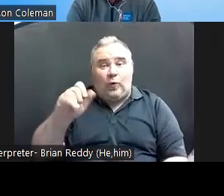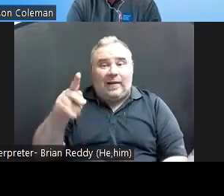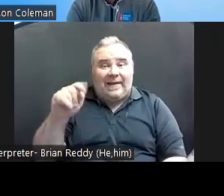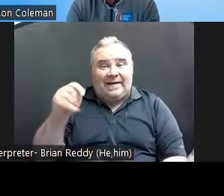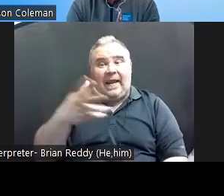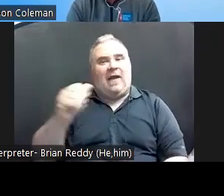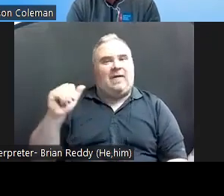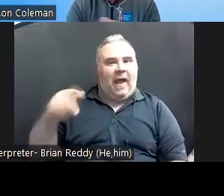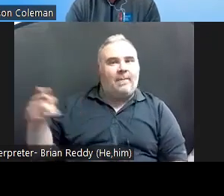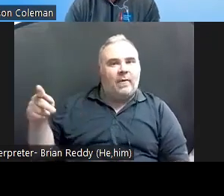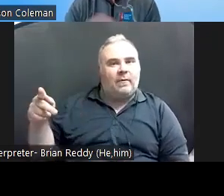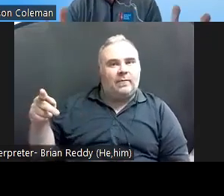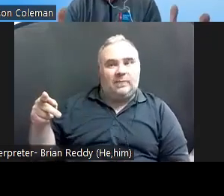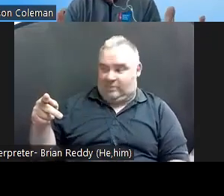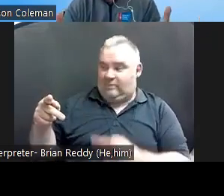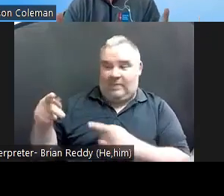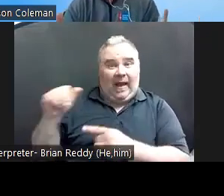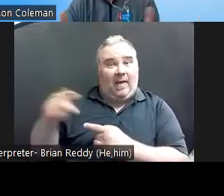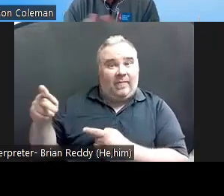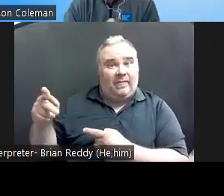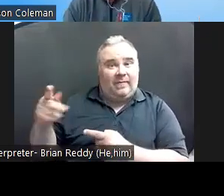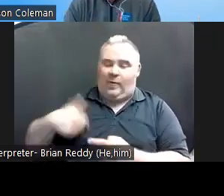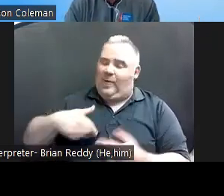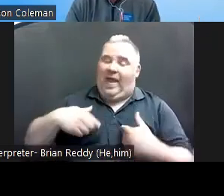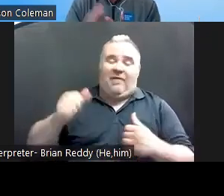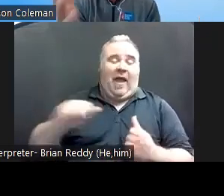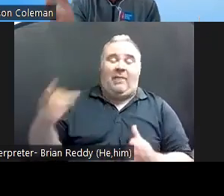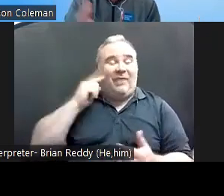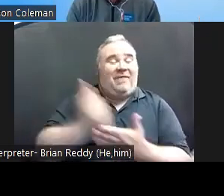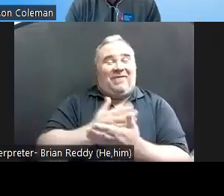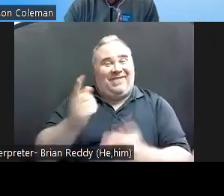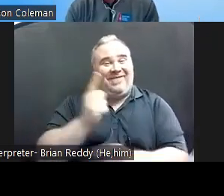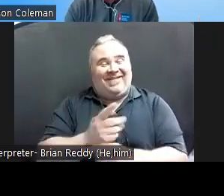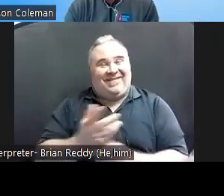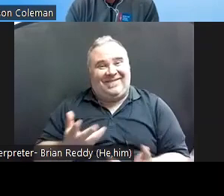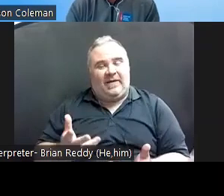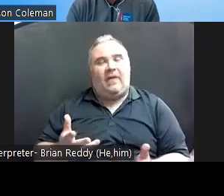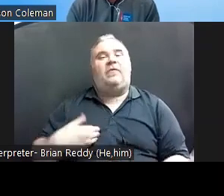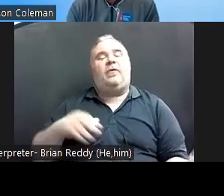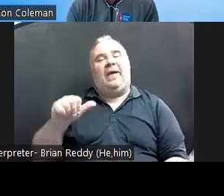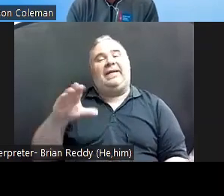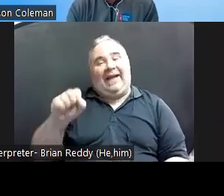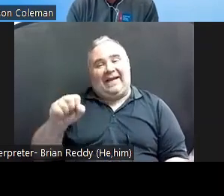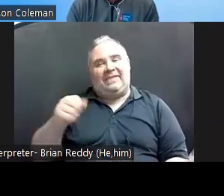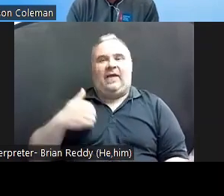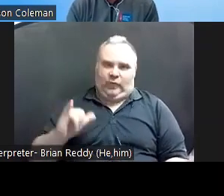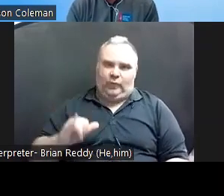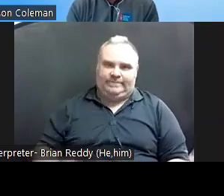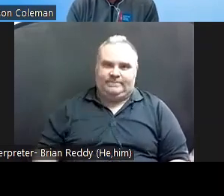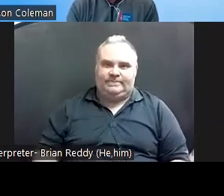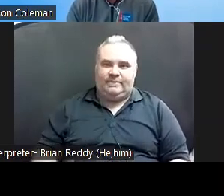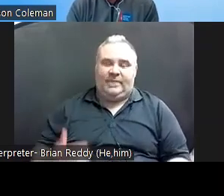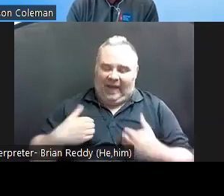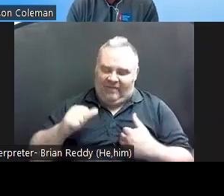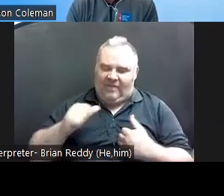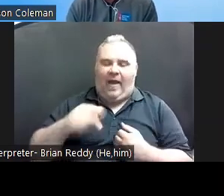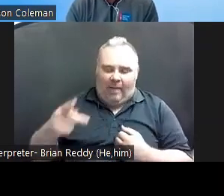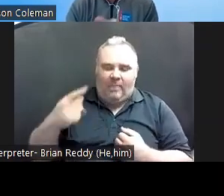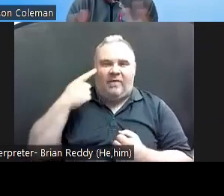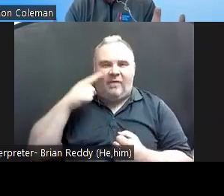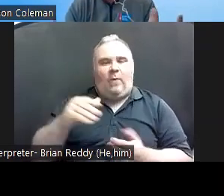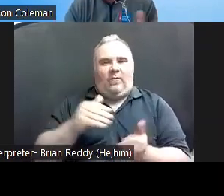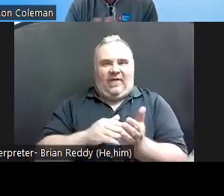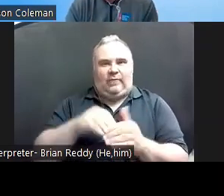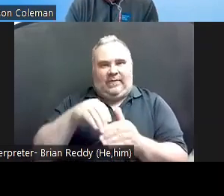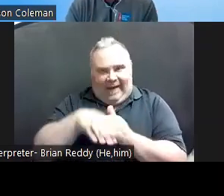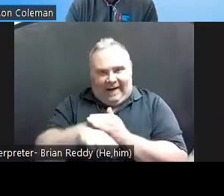app, right? We have apps for everything. The American Cancer Society is no different. We have an app for providers